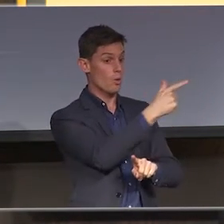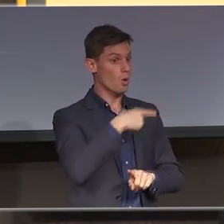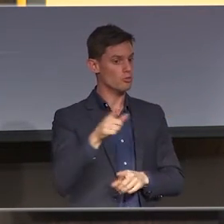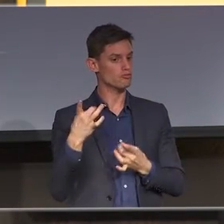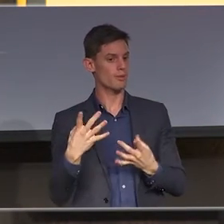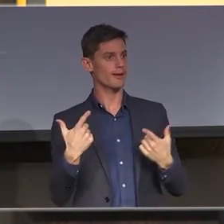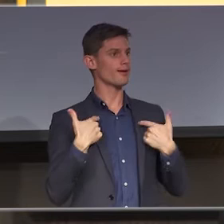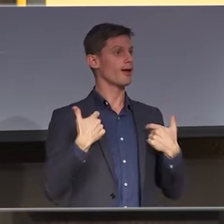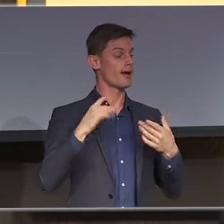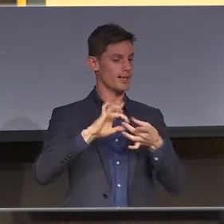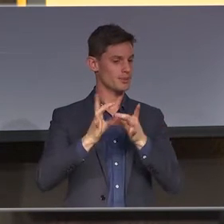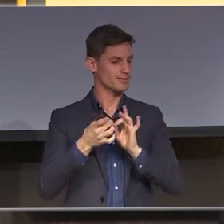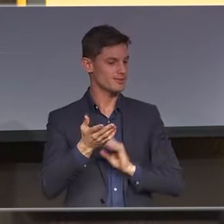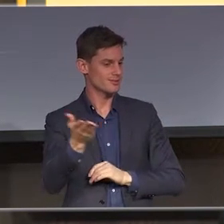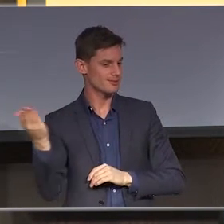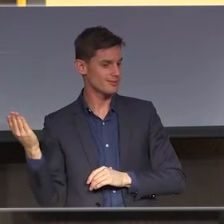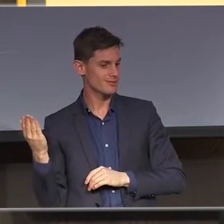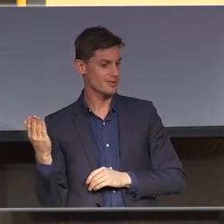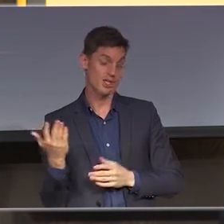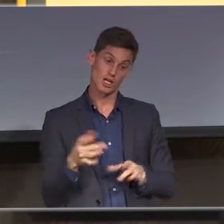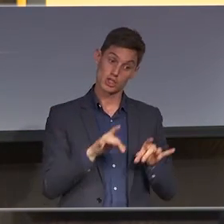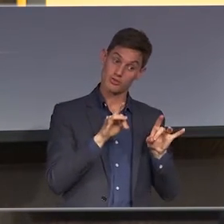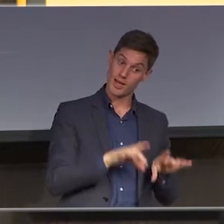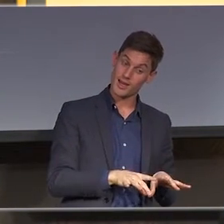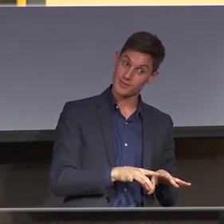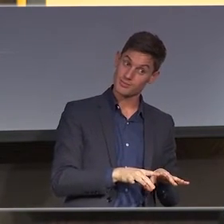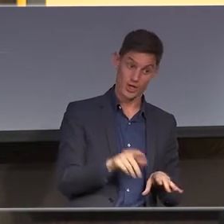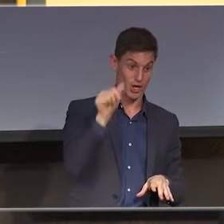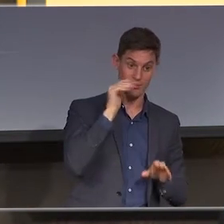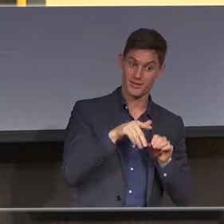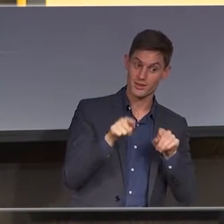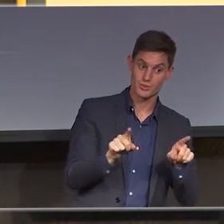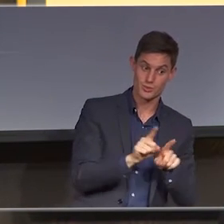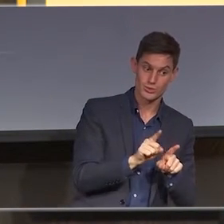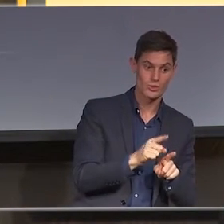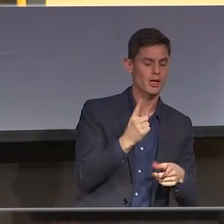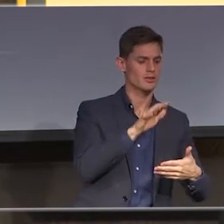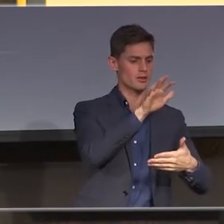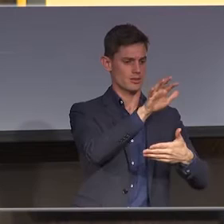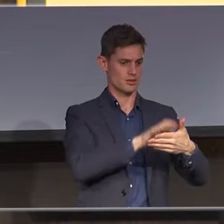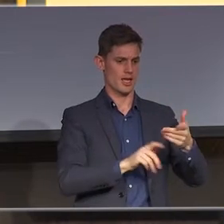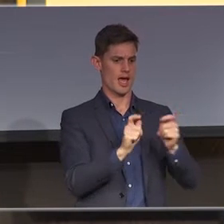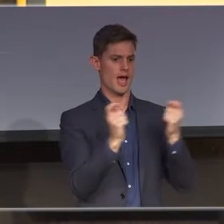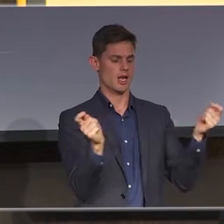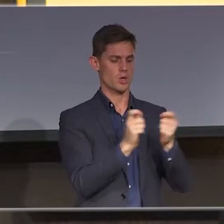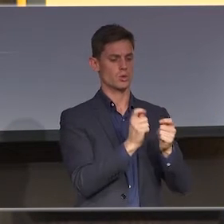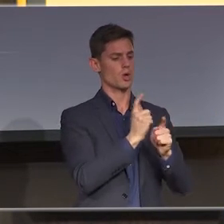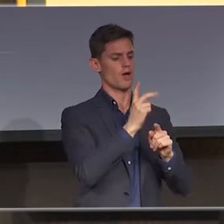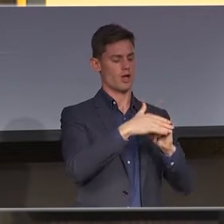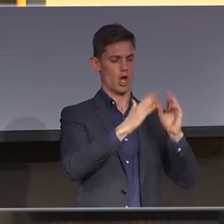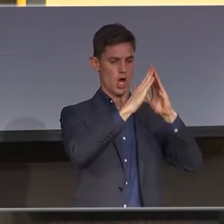year. And this is not something that's foreign to Australia. An article titled "With Olympics Came New Laws to Sweep Up